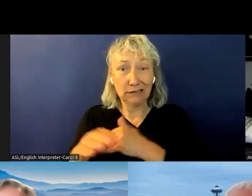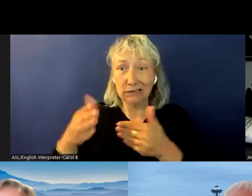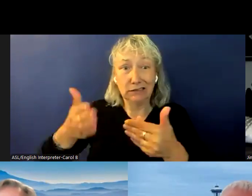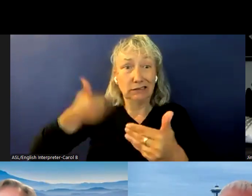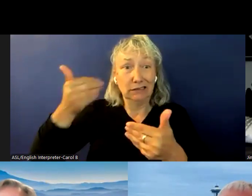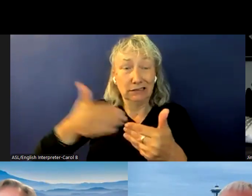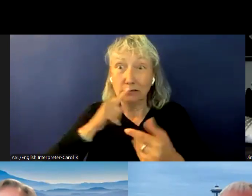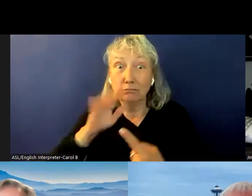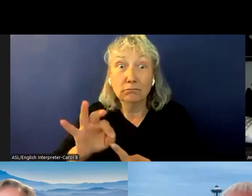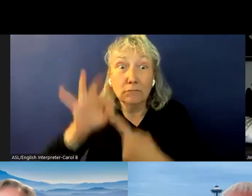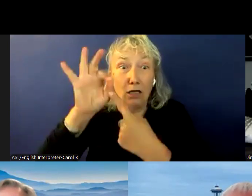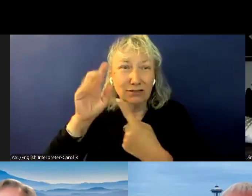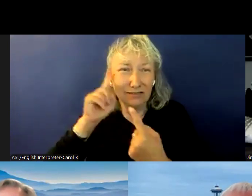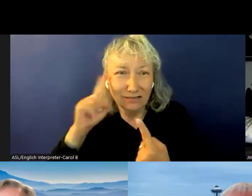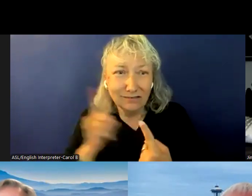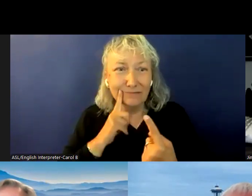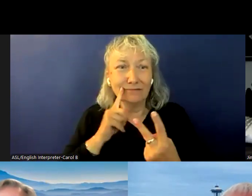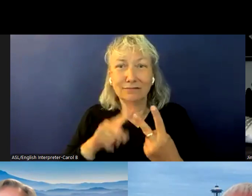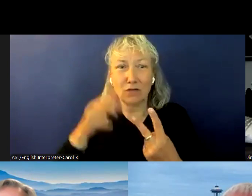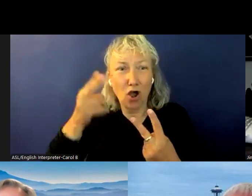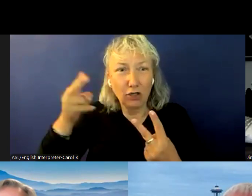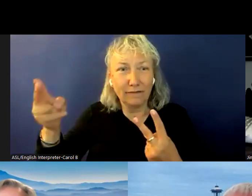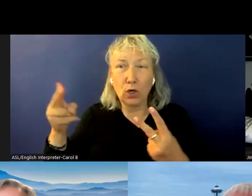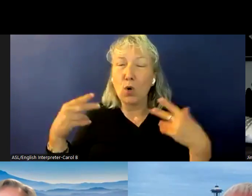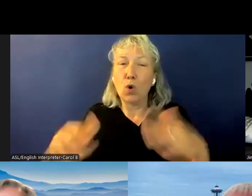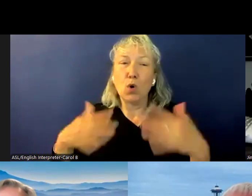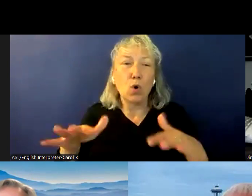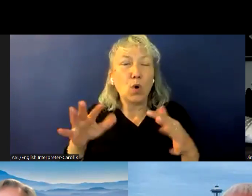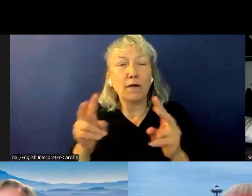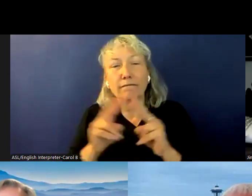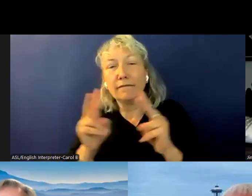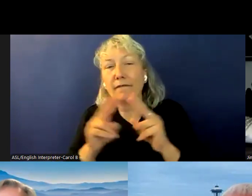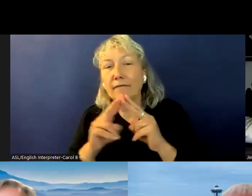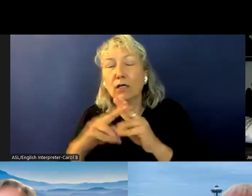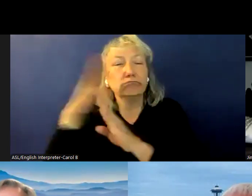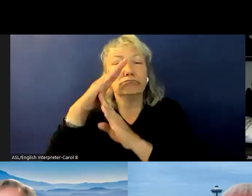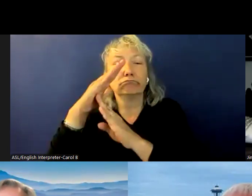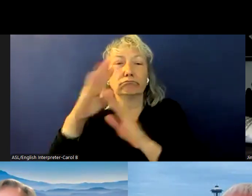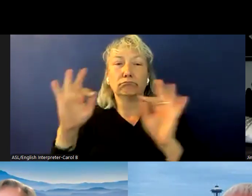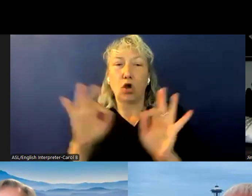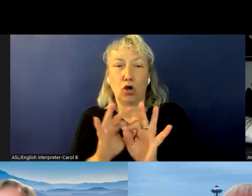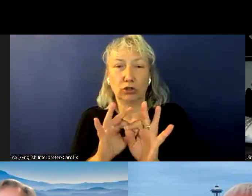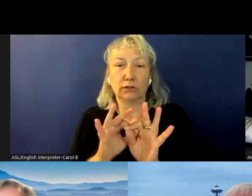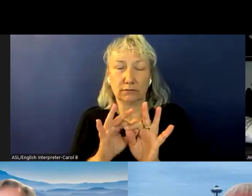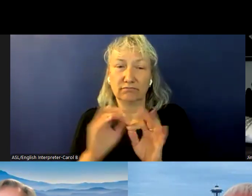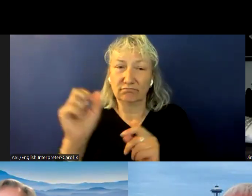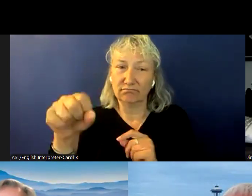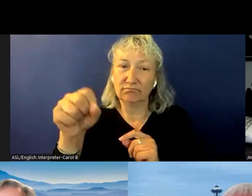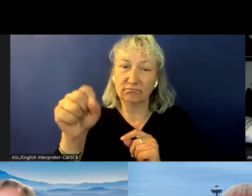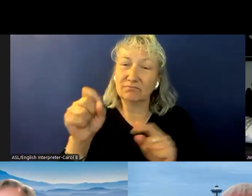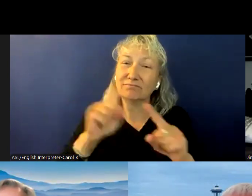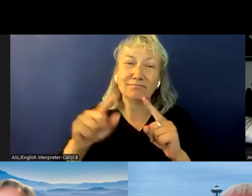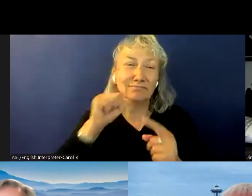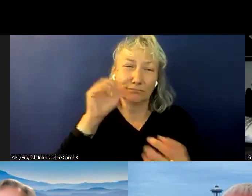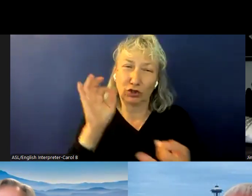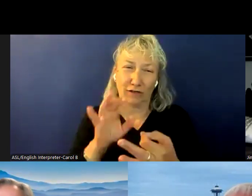deaf and hard of hearing, that is critically important. We still have a long ways to go